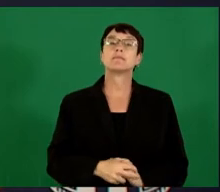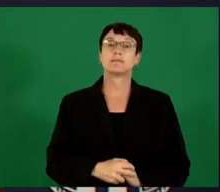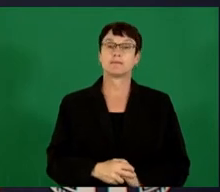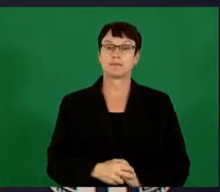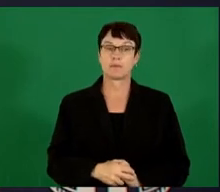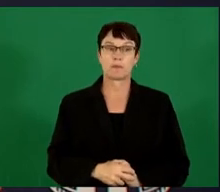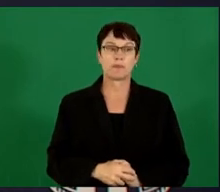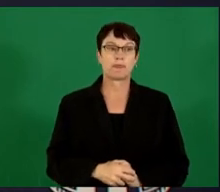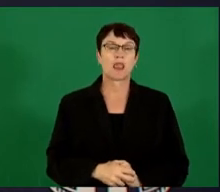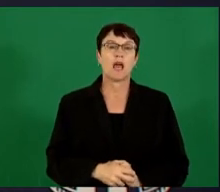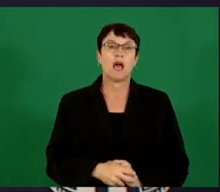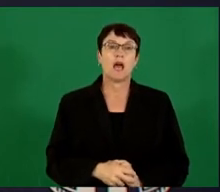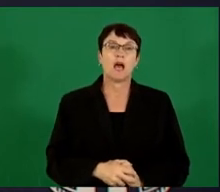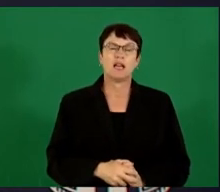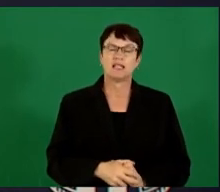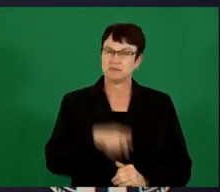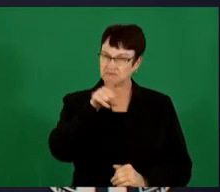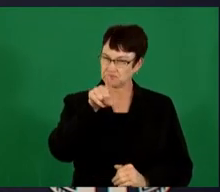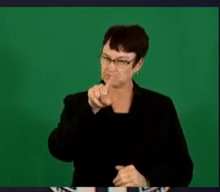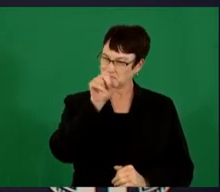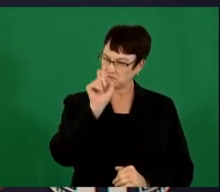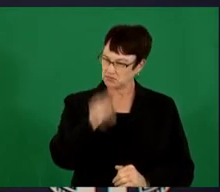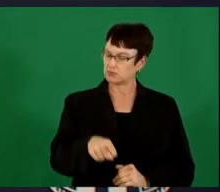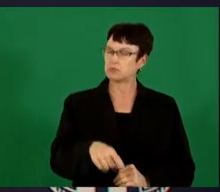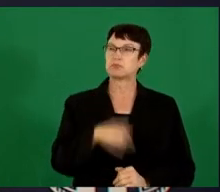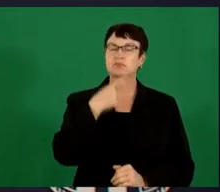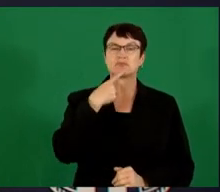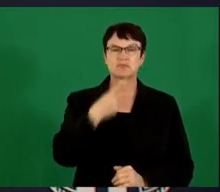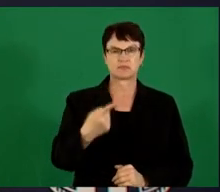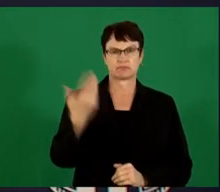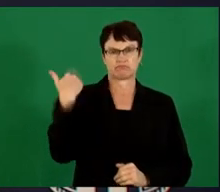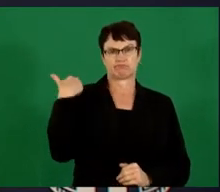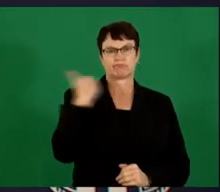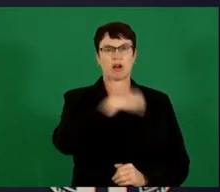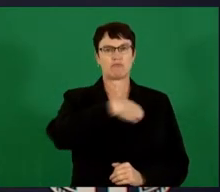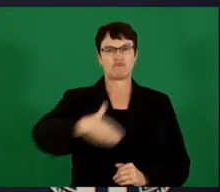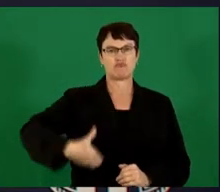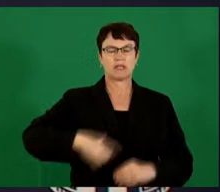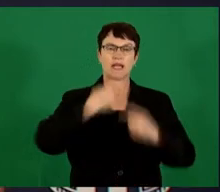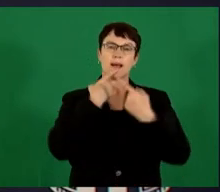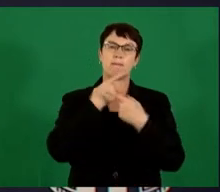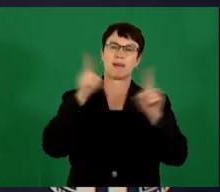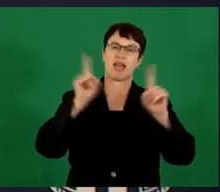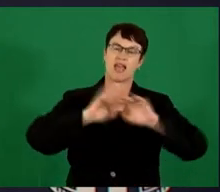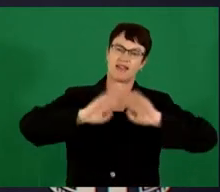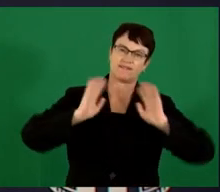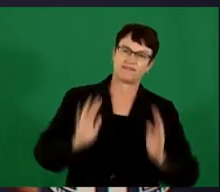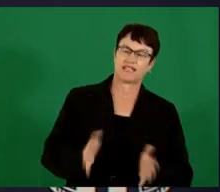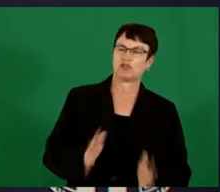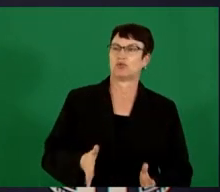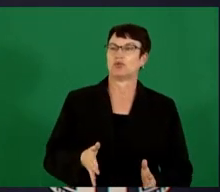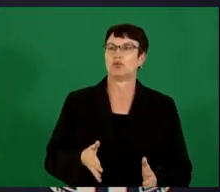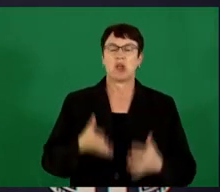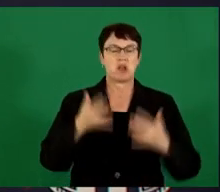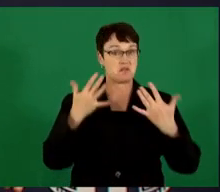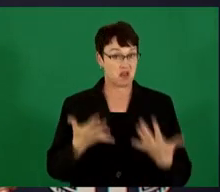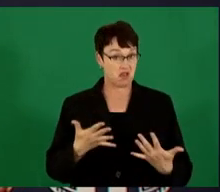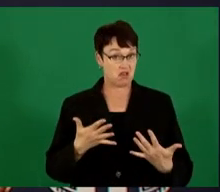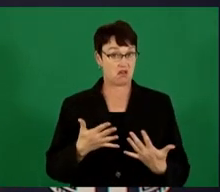A question is the statement that the president made and what changes or